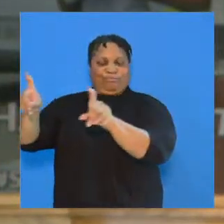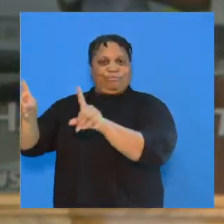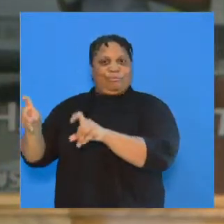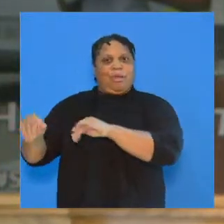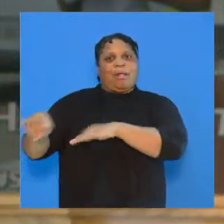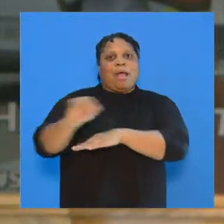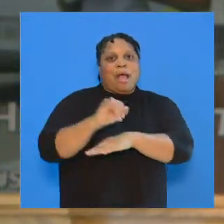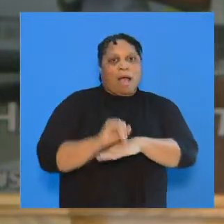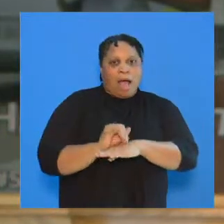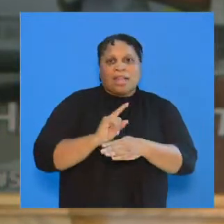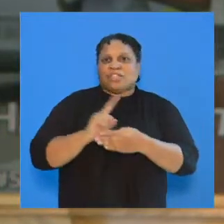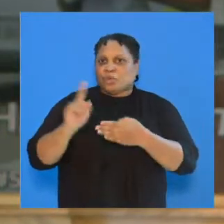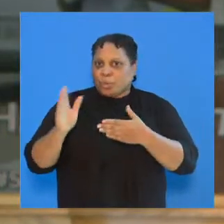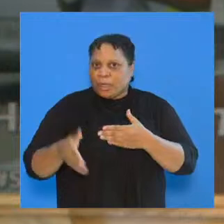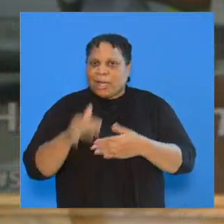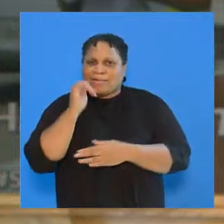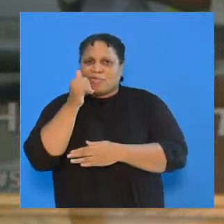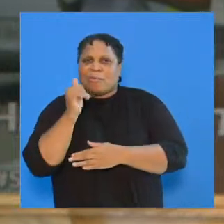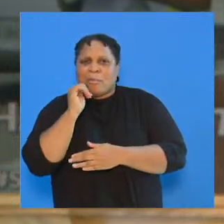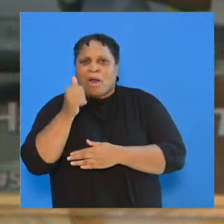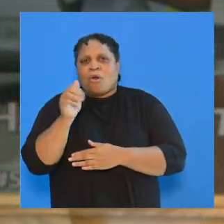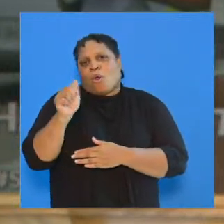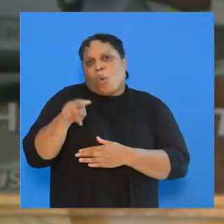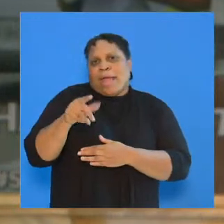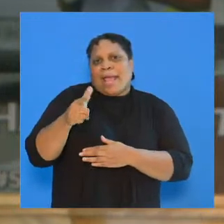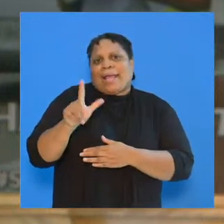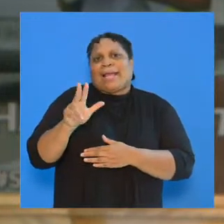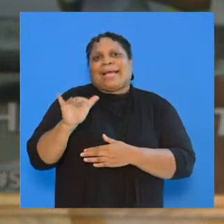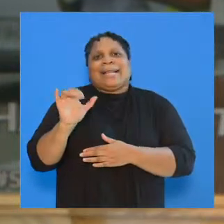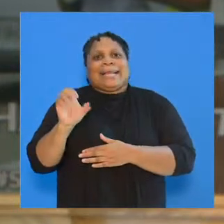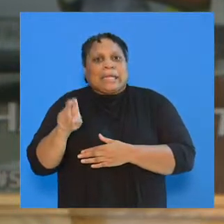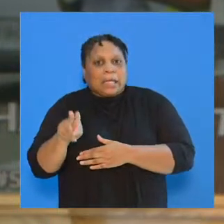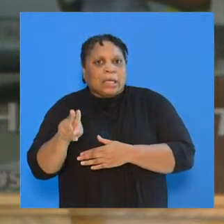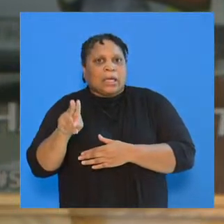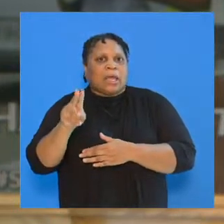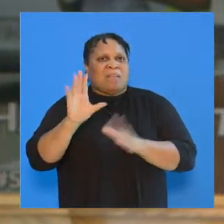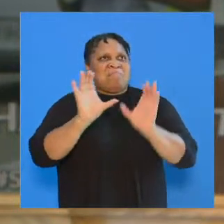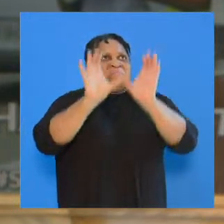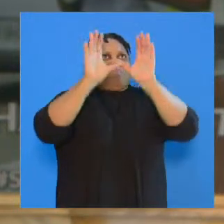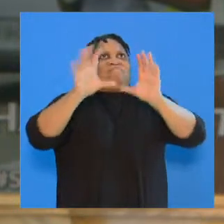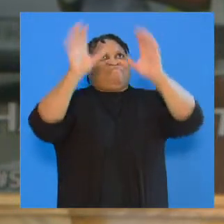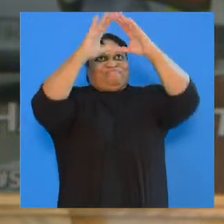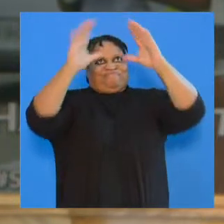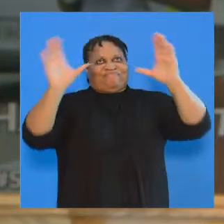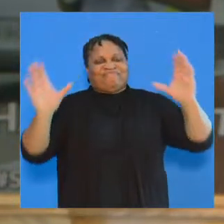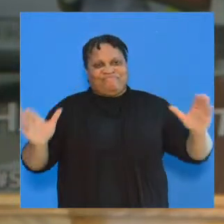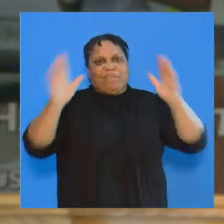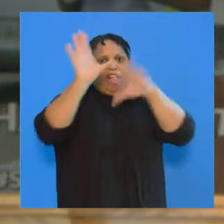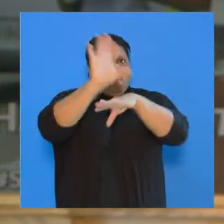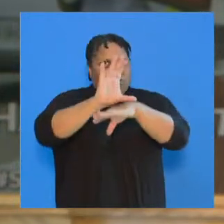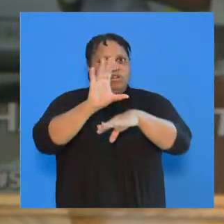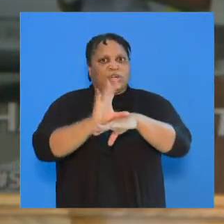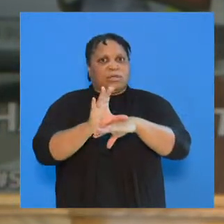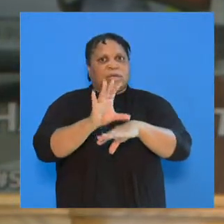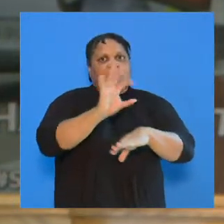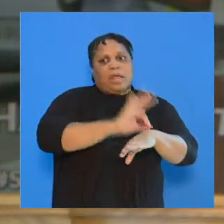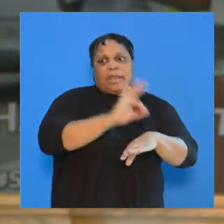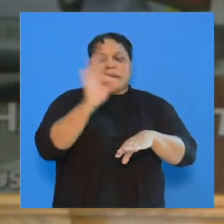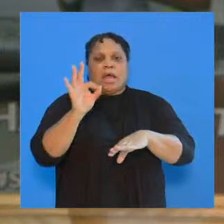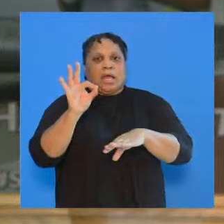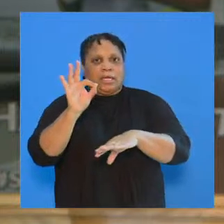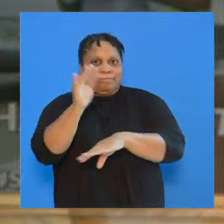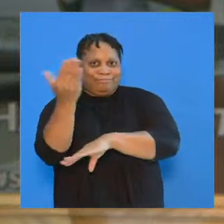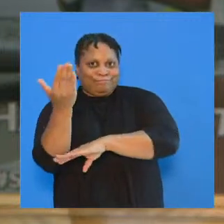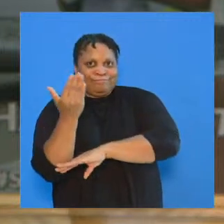weekend. Tomorrow at the Anglican Cathedral, the pop-up testing will take place from 9 a.m. till 1 p.m. and again from